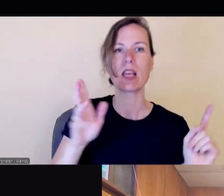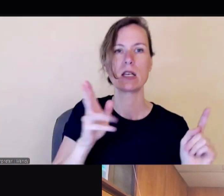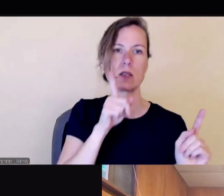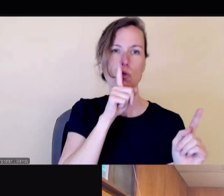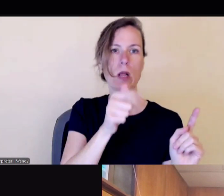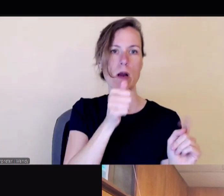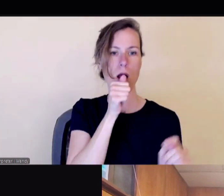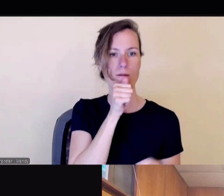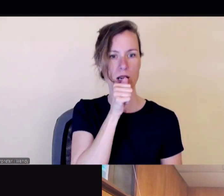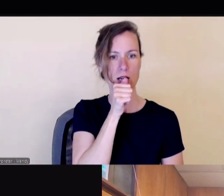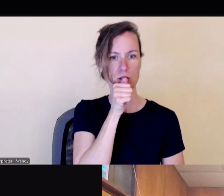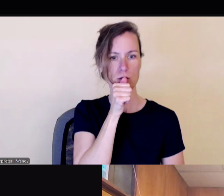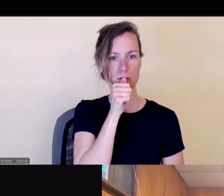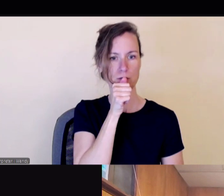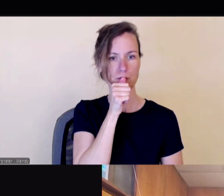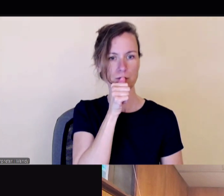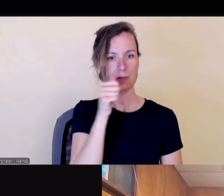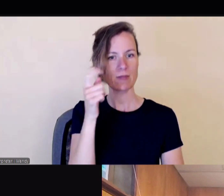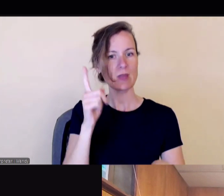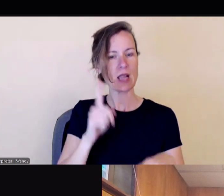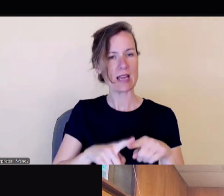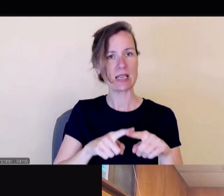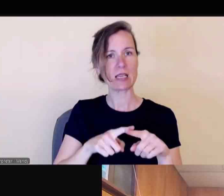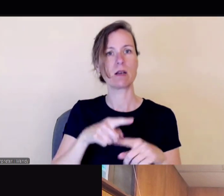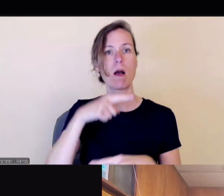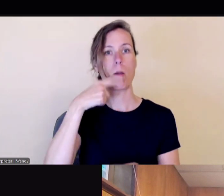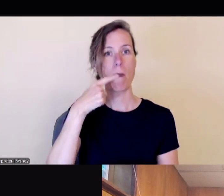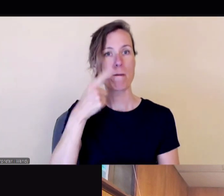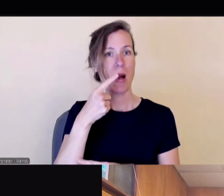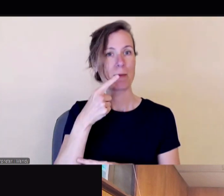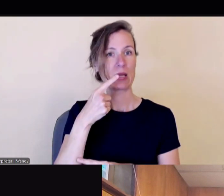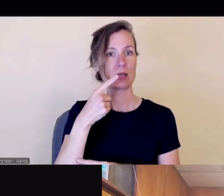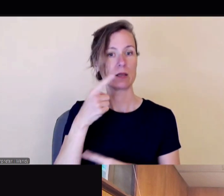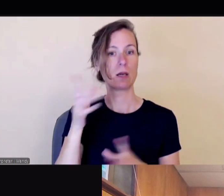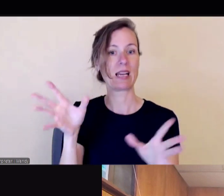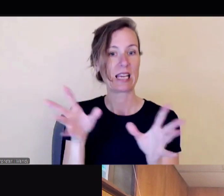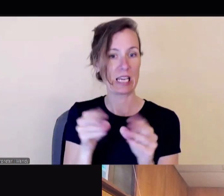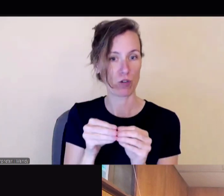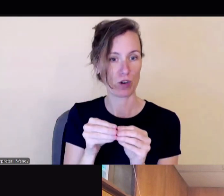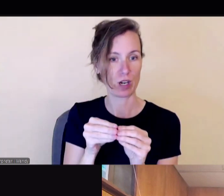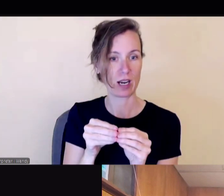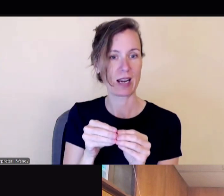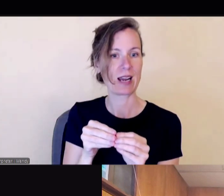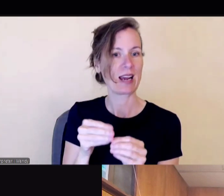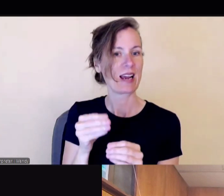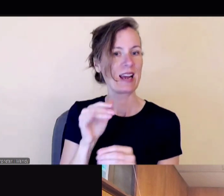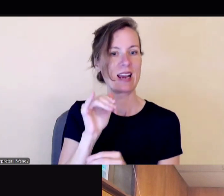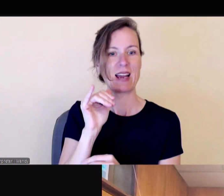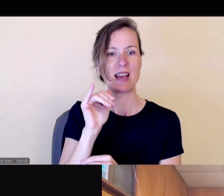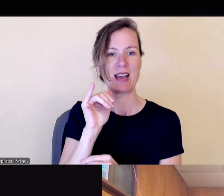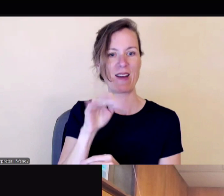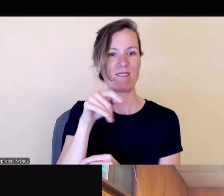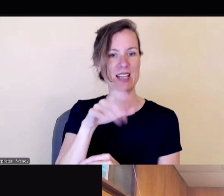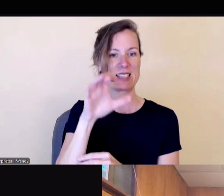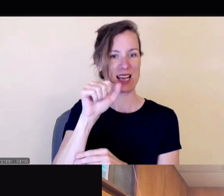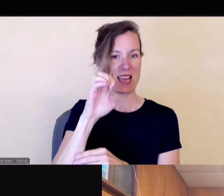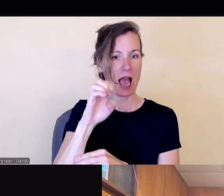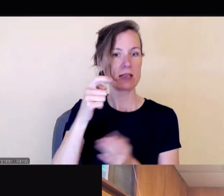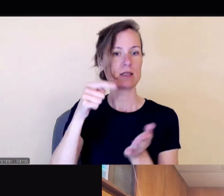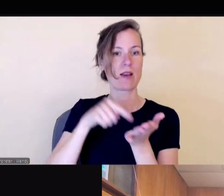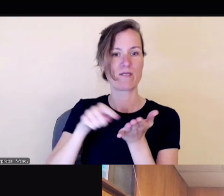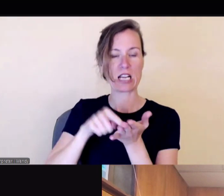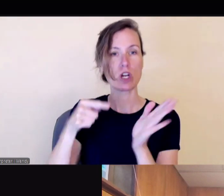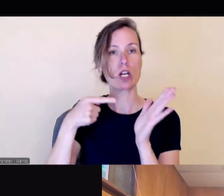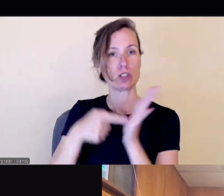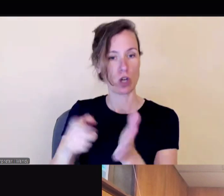say if the case, if investigation shows that discrimination occurs, there's an opportunity to settle in conciliation with the executive